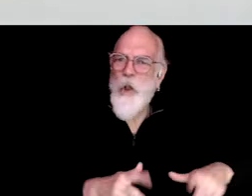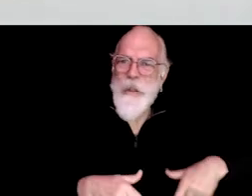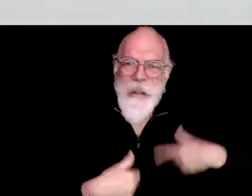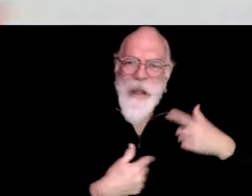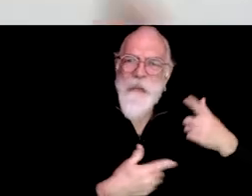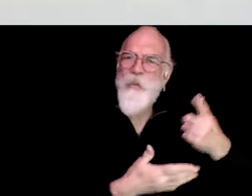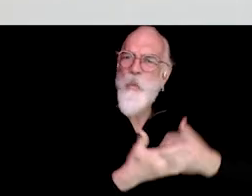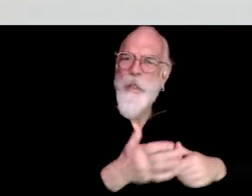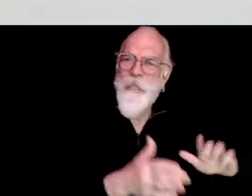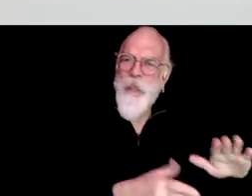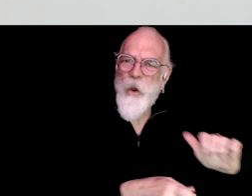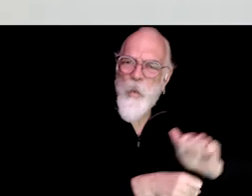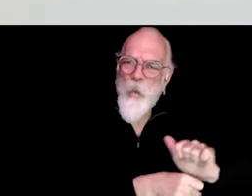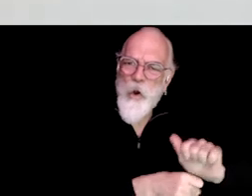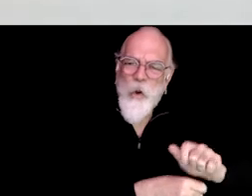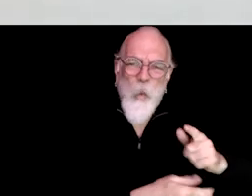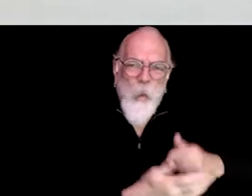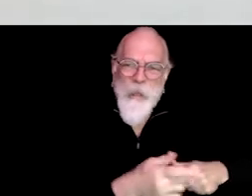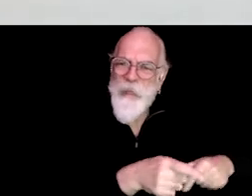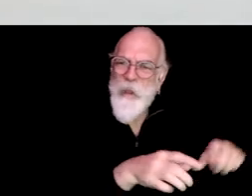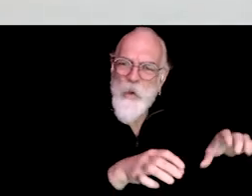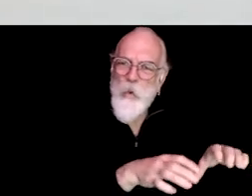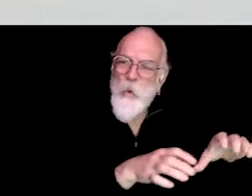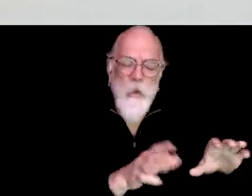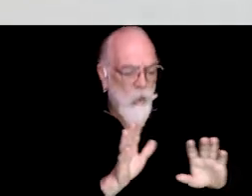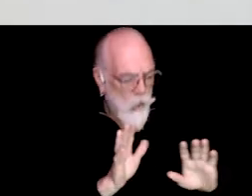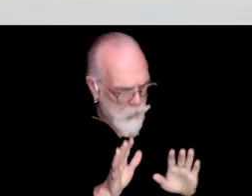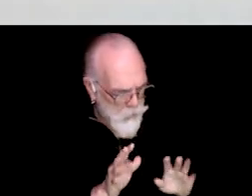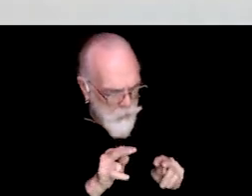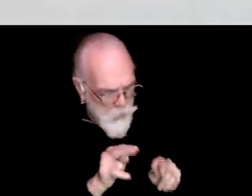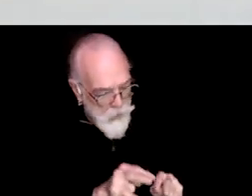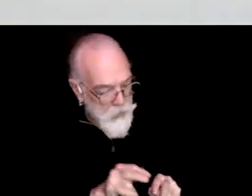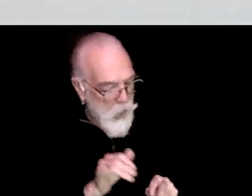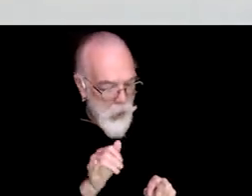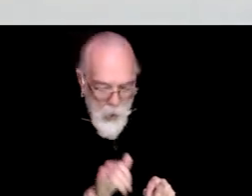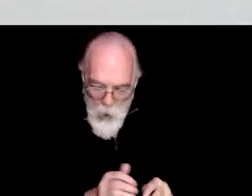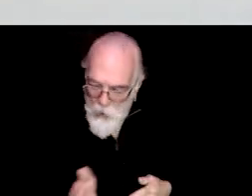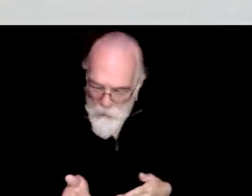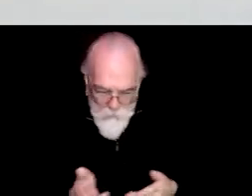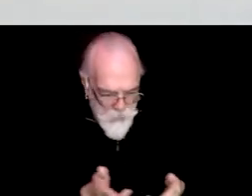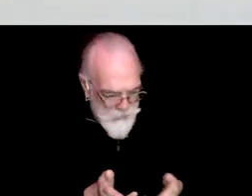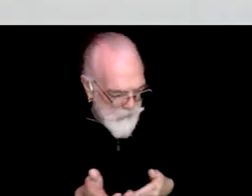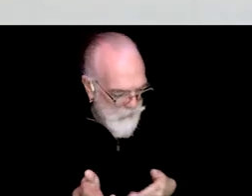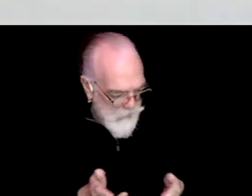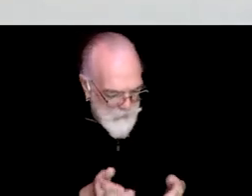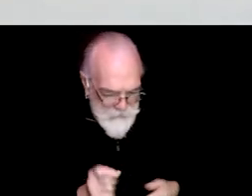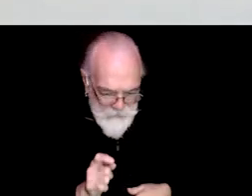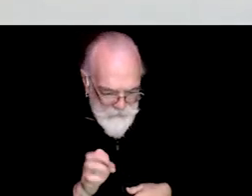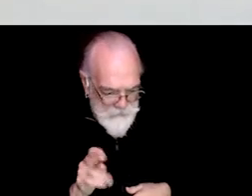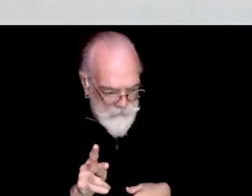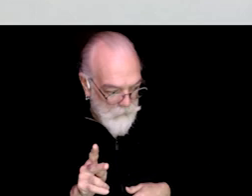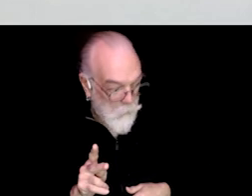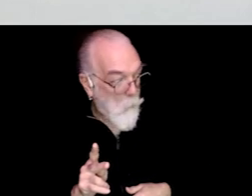what they're doing, but it's observing deeply and connecting and being a part of it, like you say.